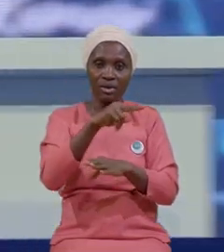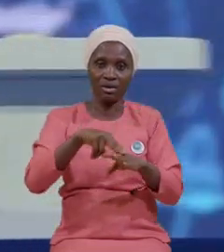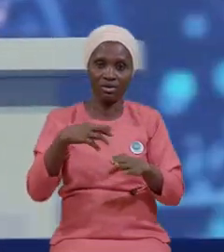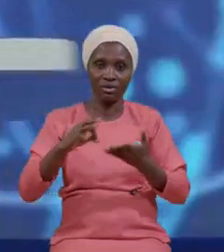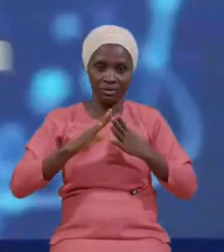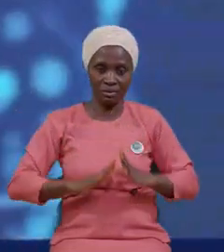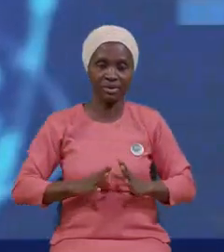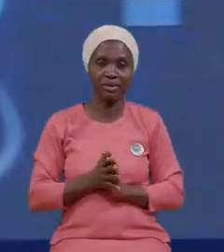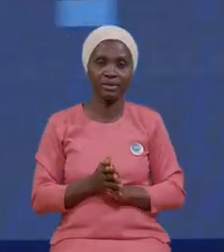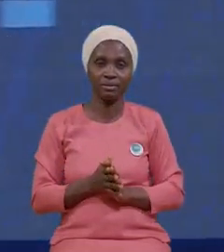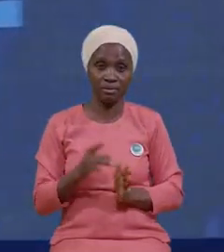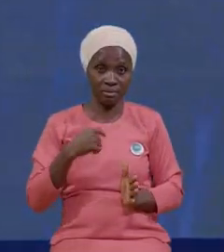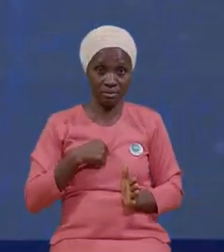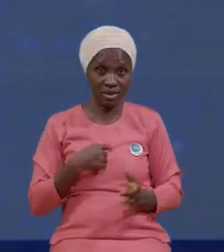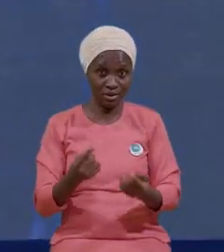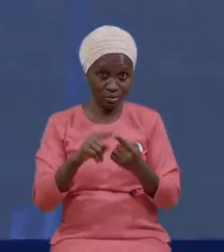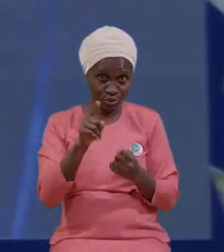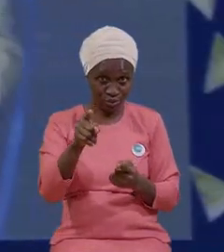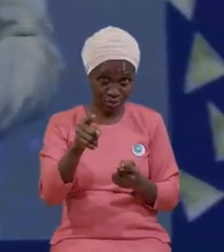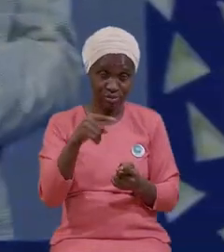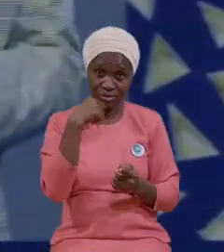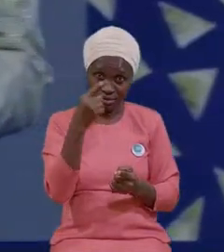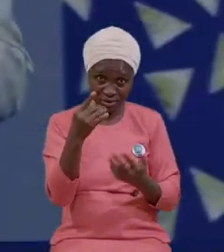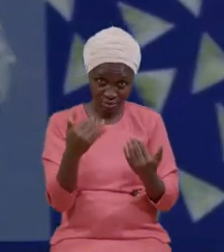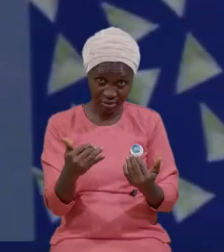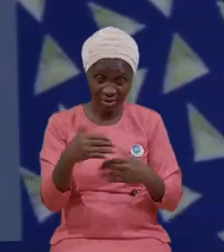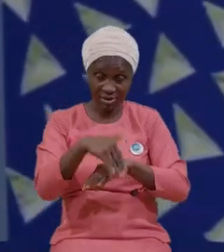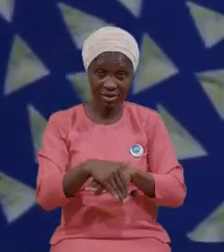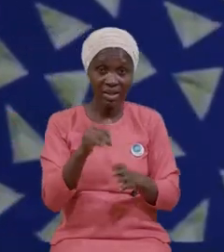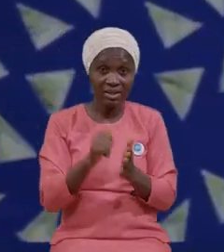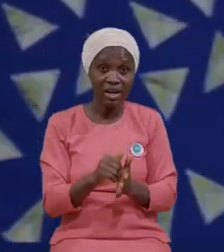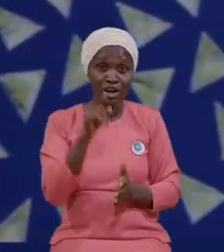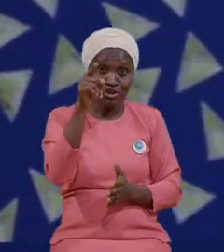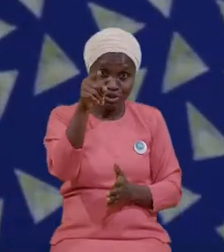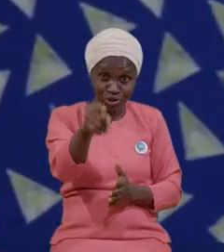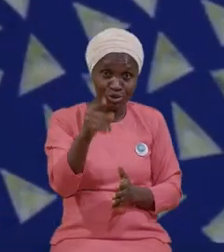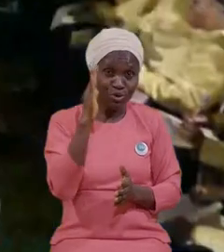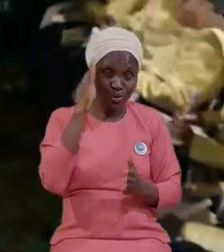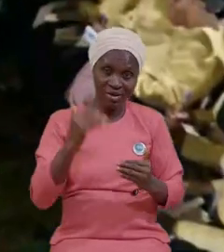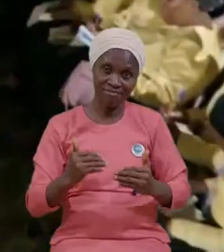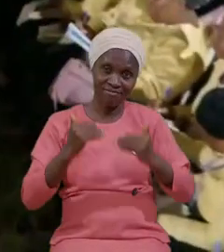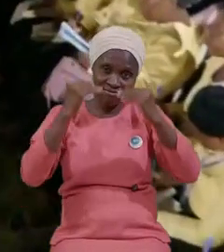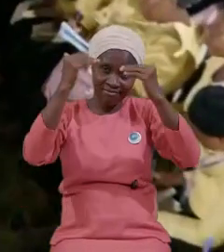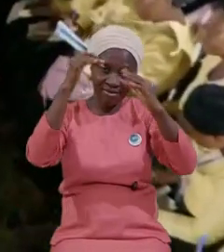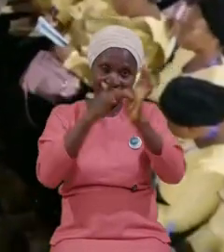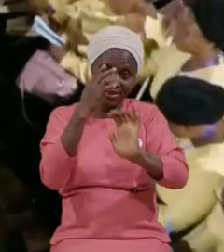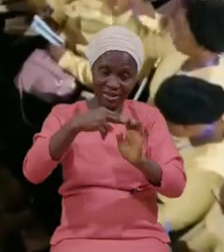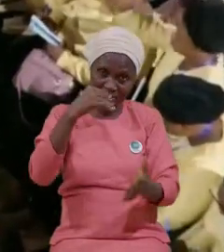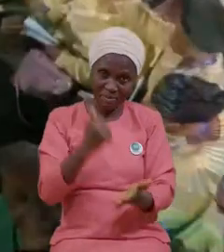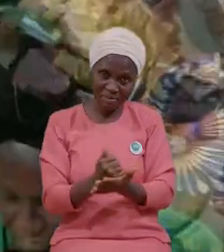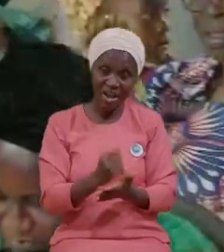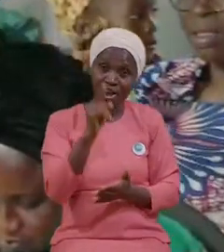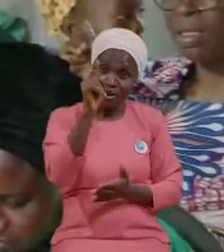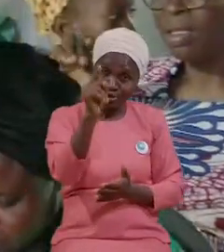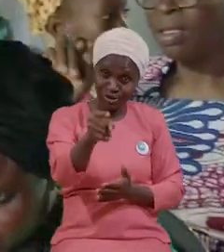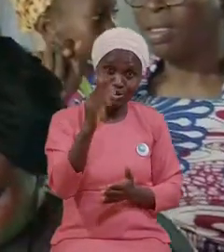I came to tell you tonight, you will advance. You will